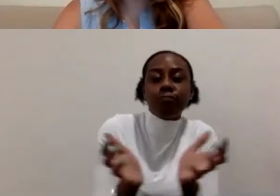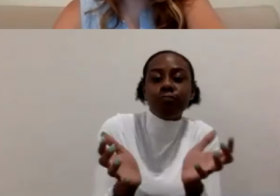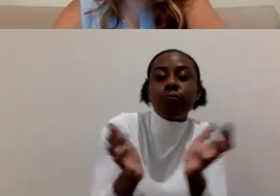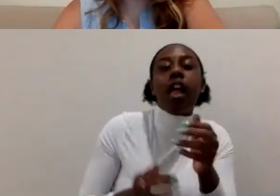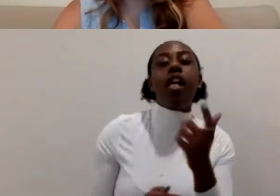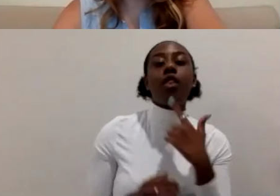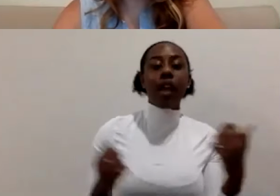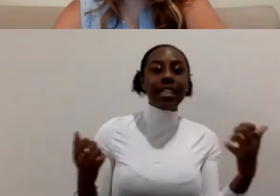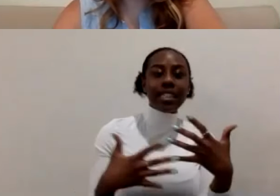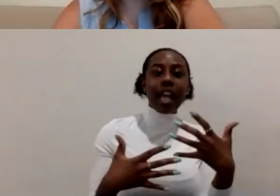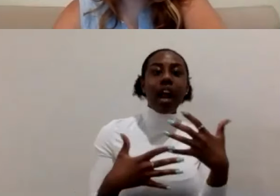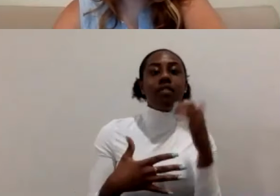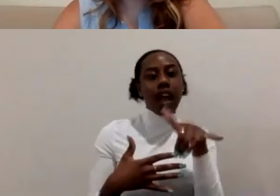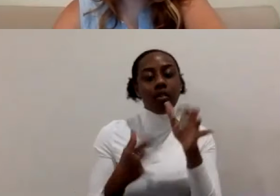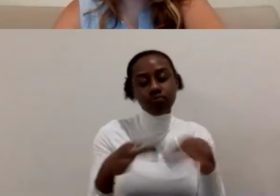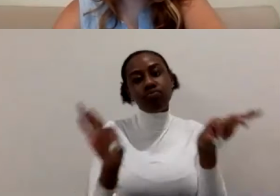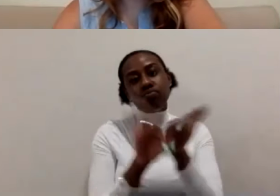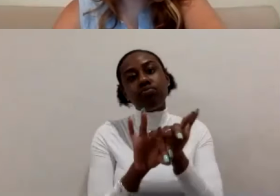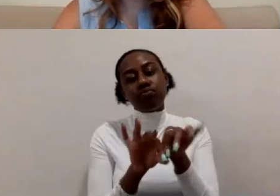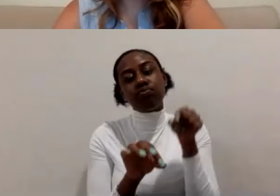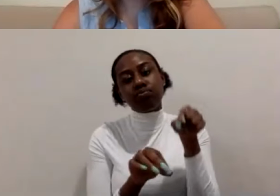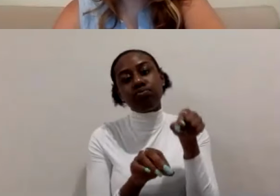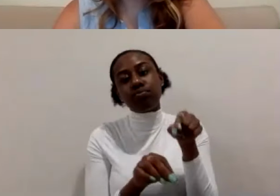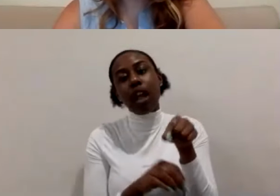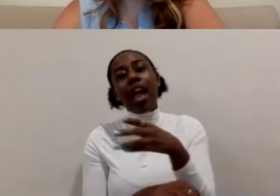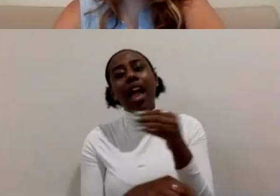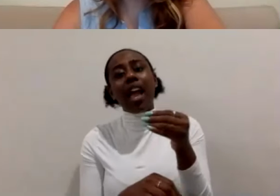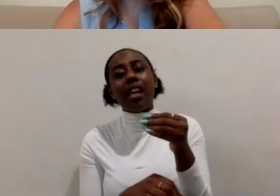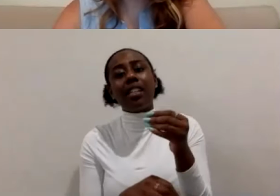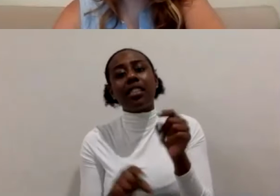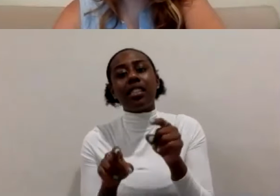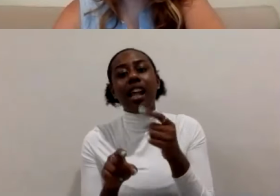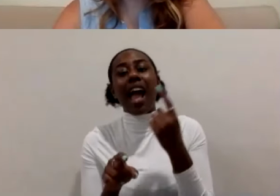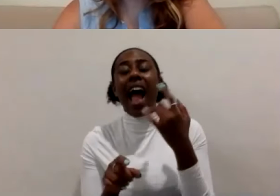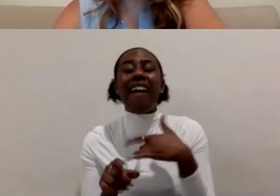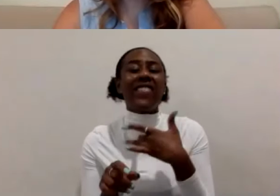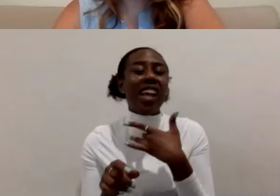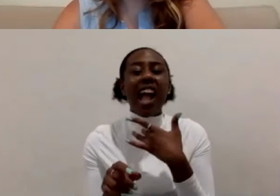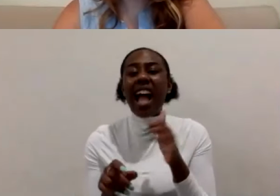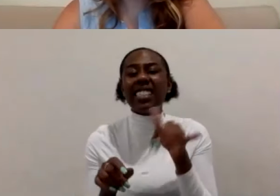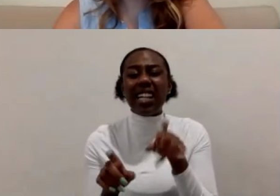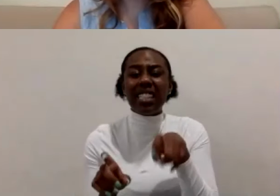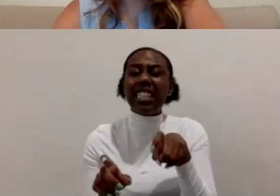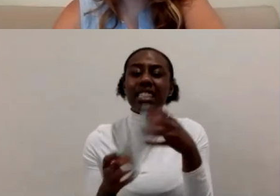was definitely a factor. And beyond that, I think I still have a lot to learn in terms of surveillance